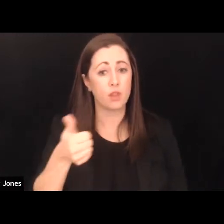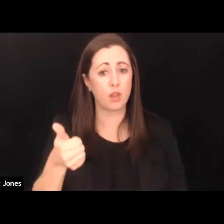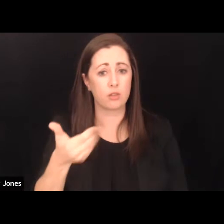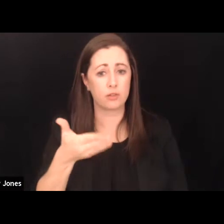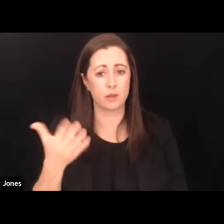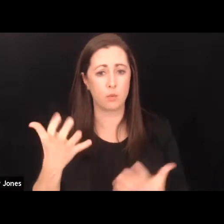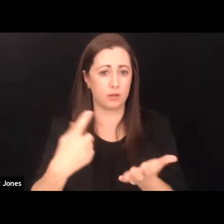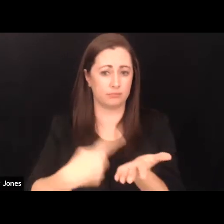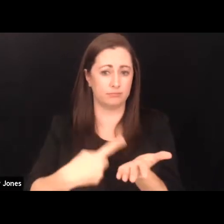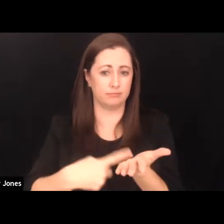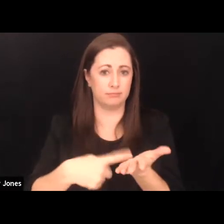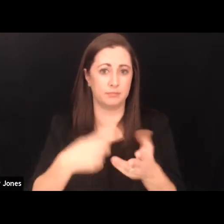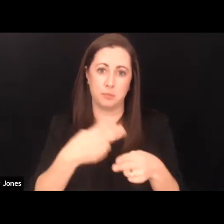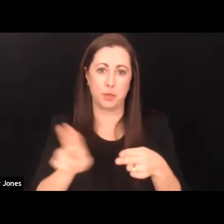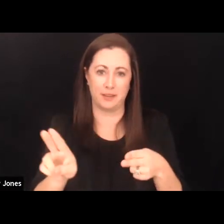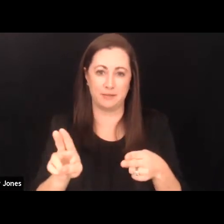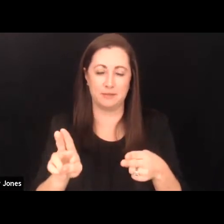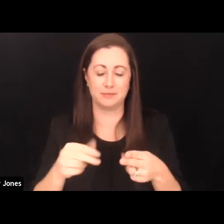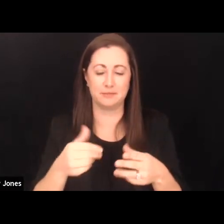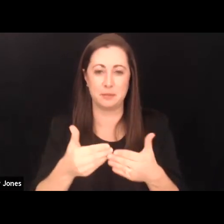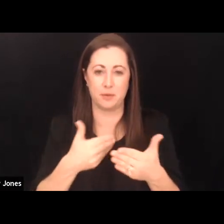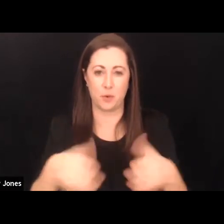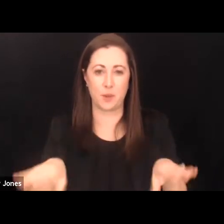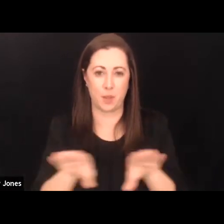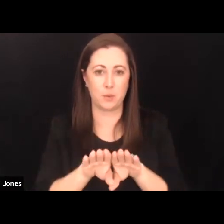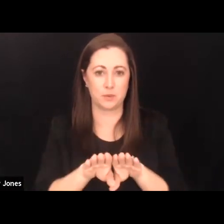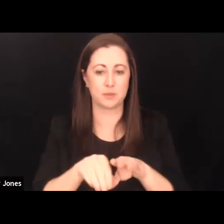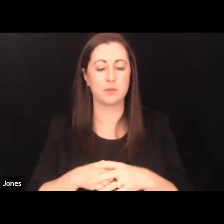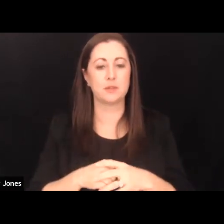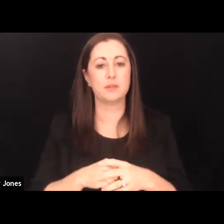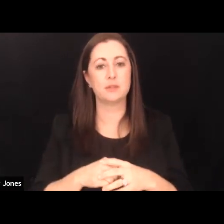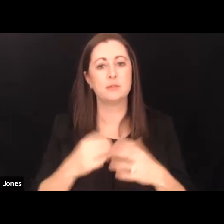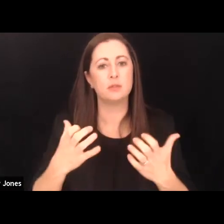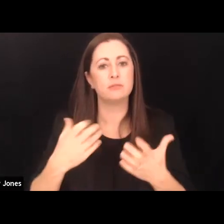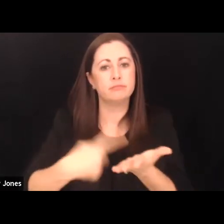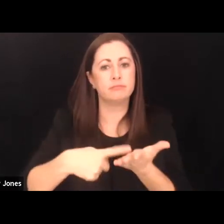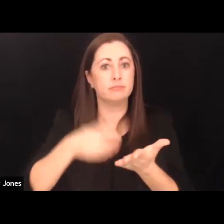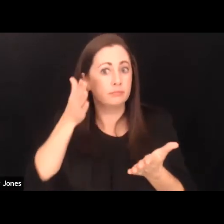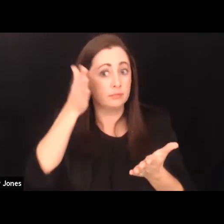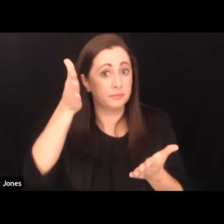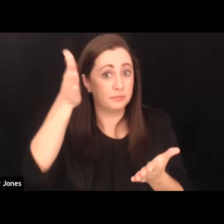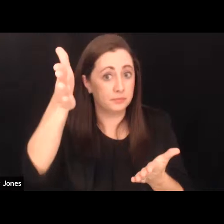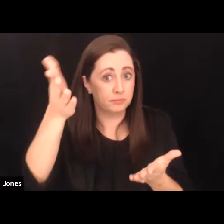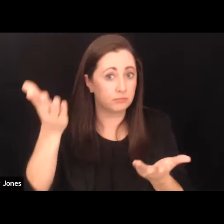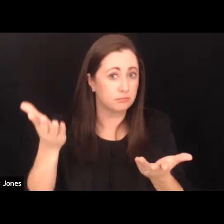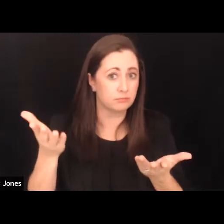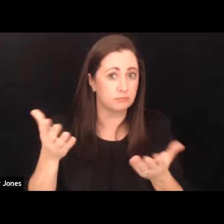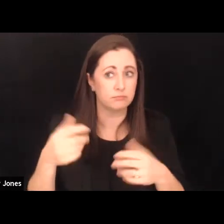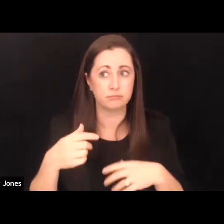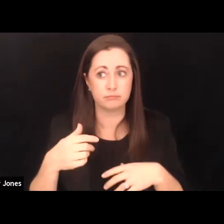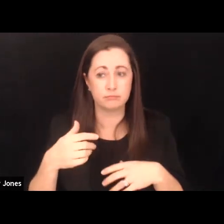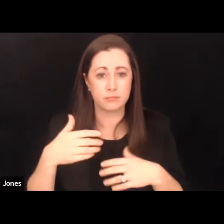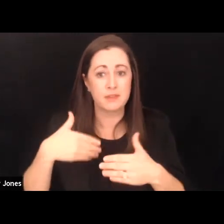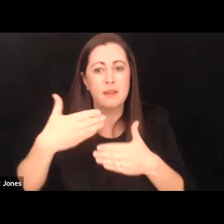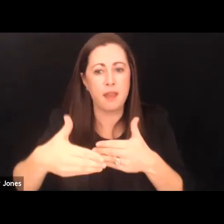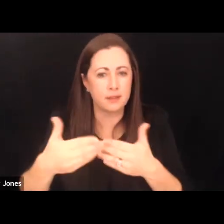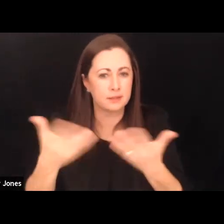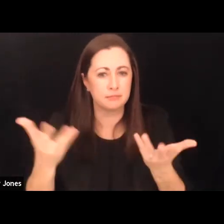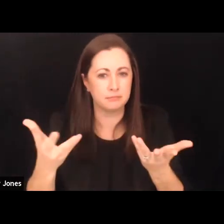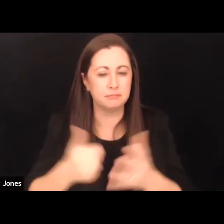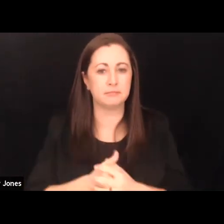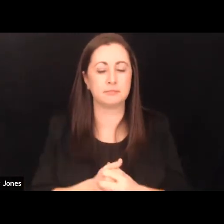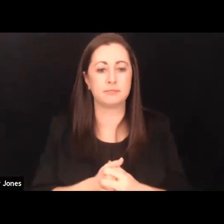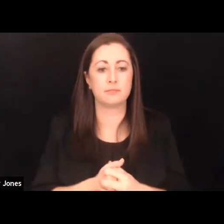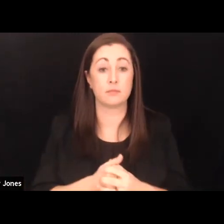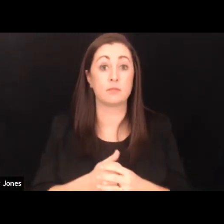briefly before I close up, and that is what's ahead? What else is ahead? There's going